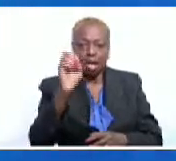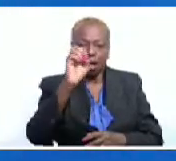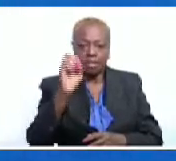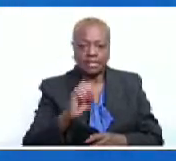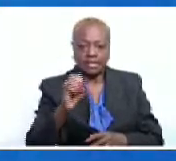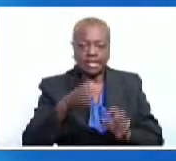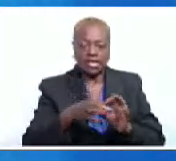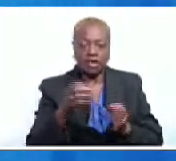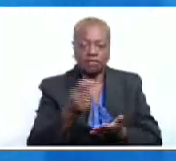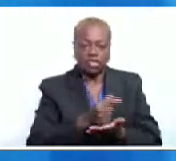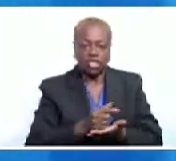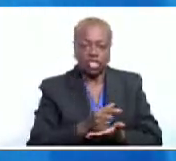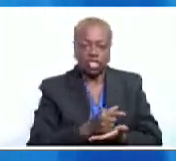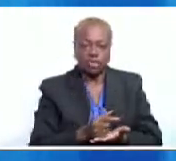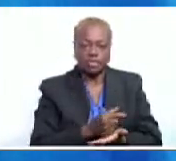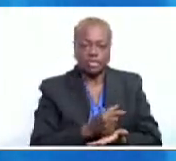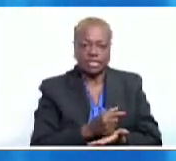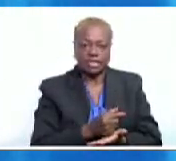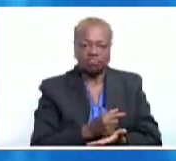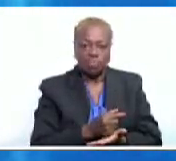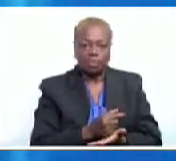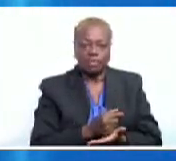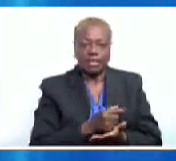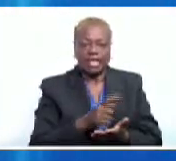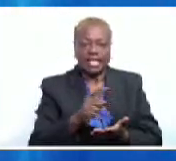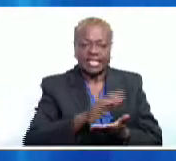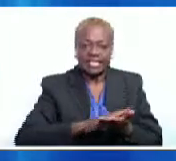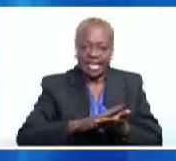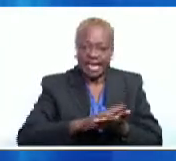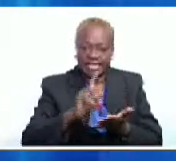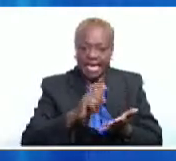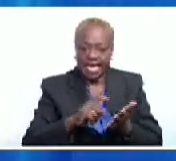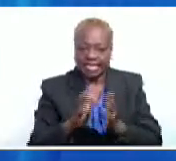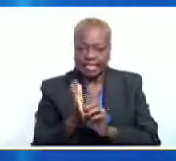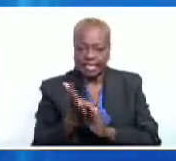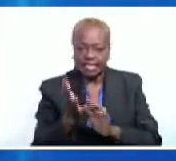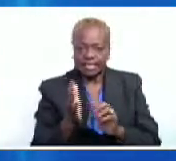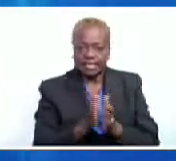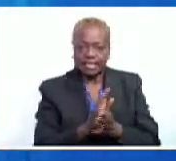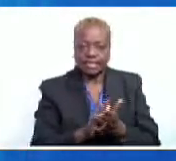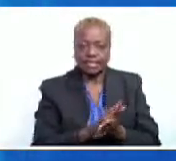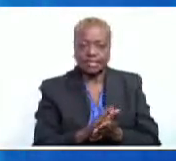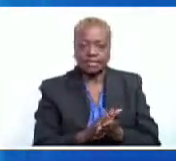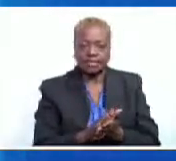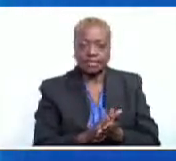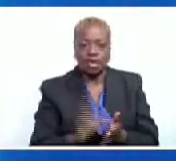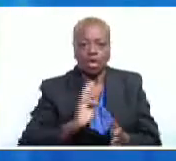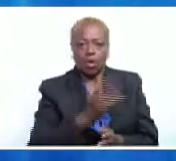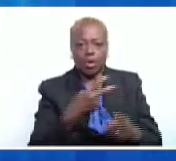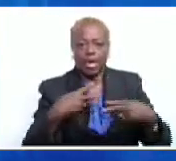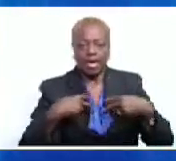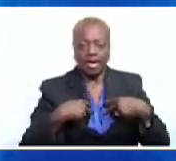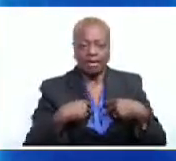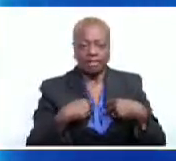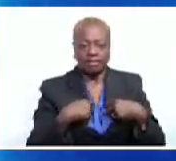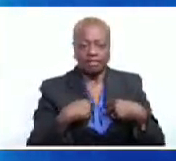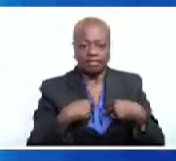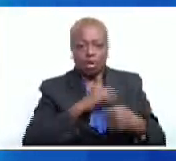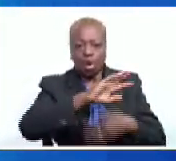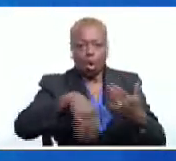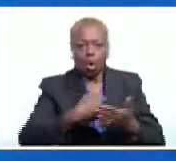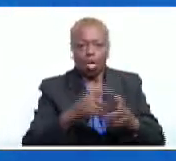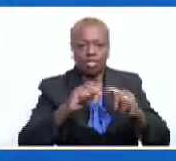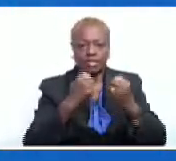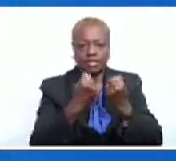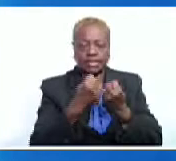friendly CDC-approved sanitizer in conjunction with COVID. We have called all of our team members